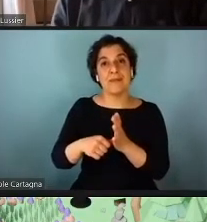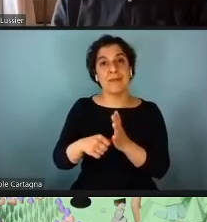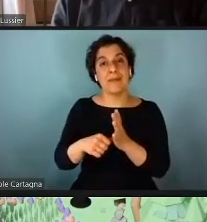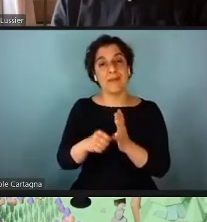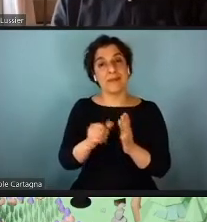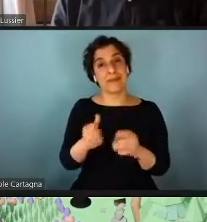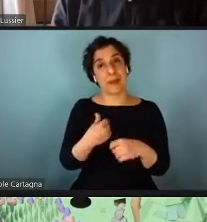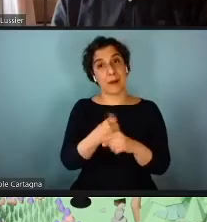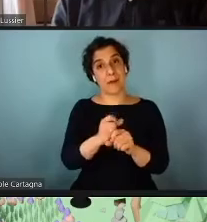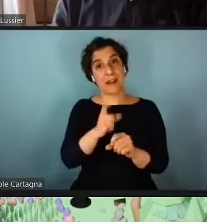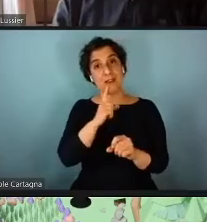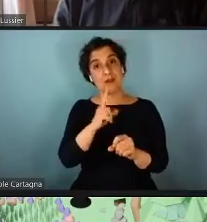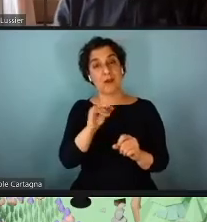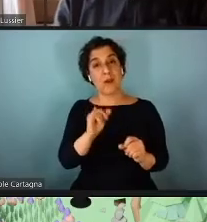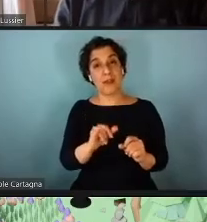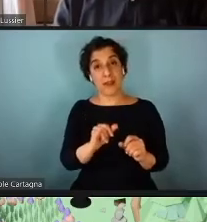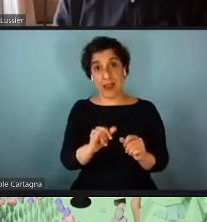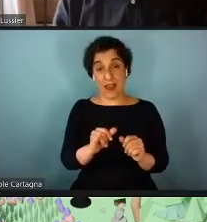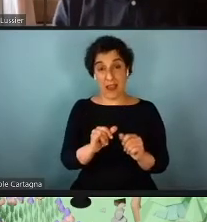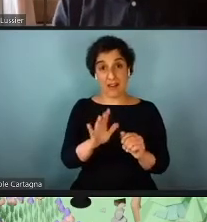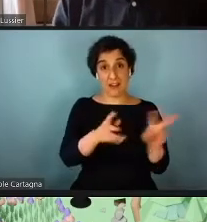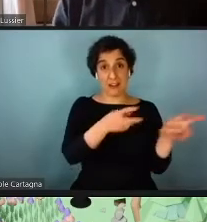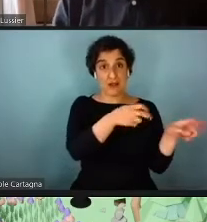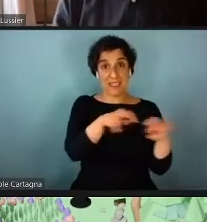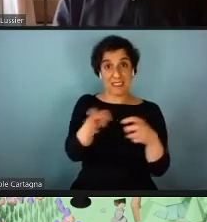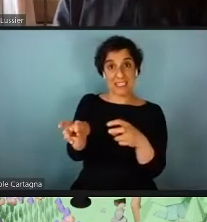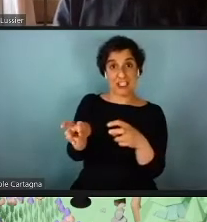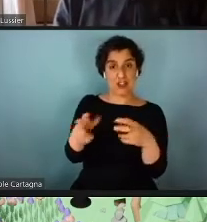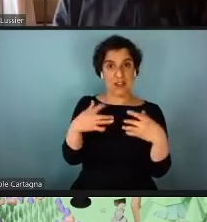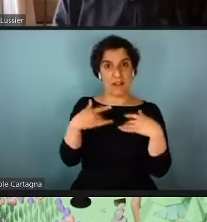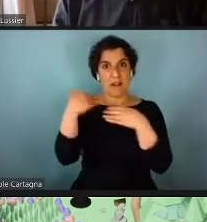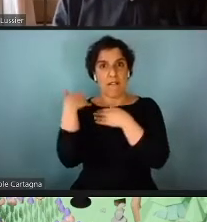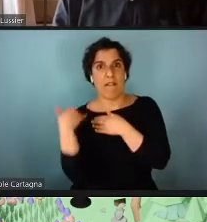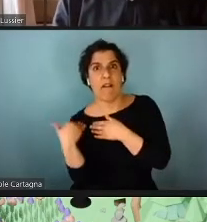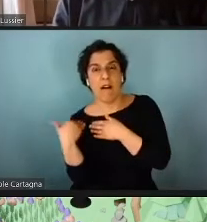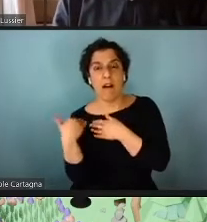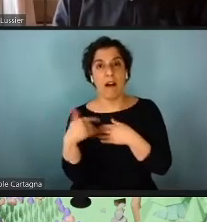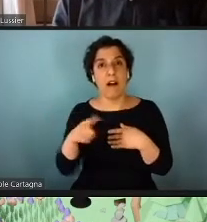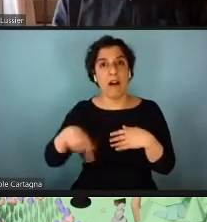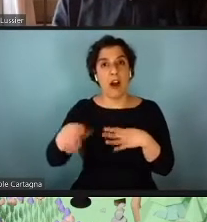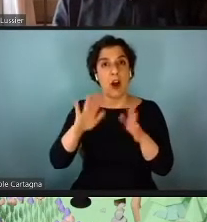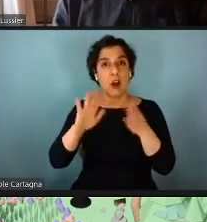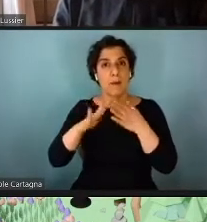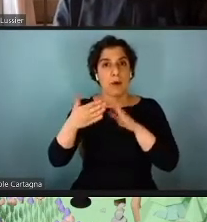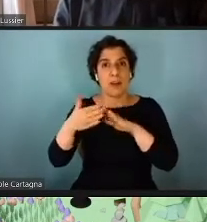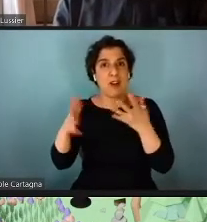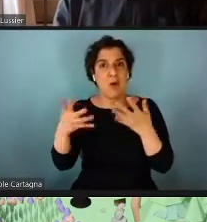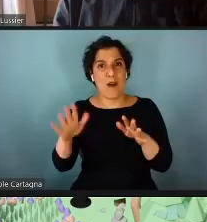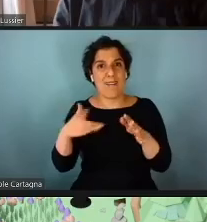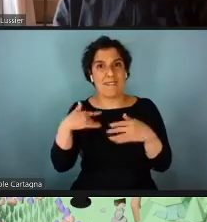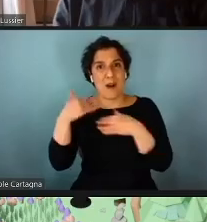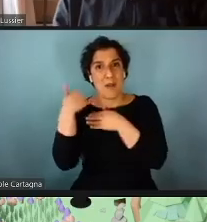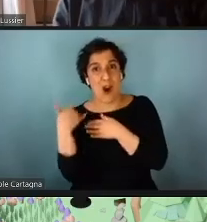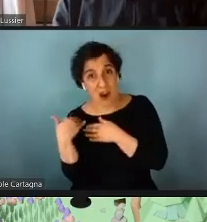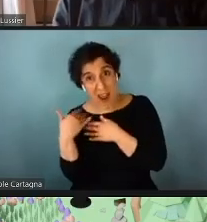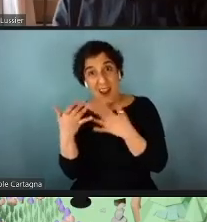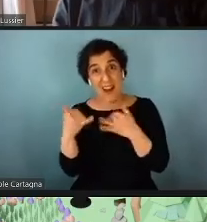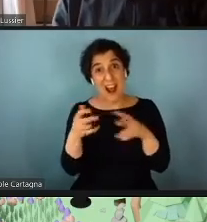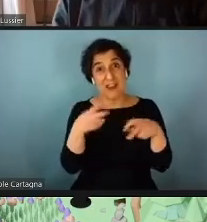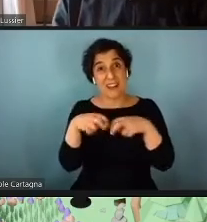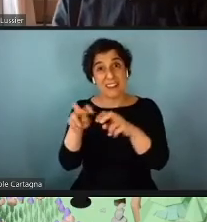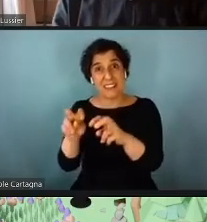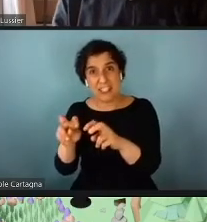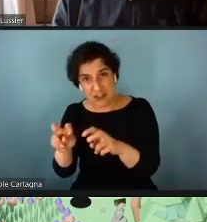that this transition isn't burdening communities that have already been burdened. And one way that they've been burdened